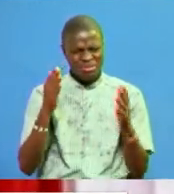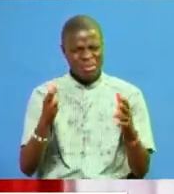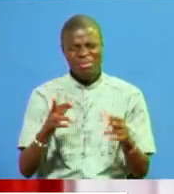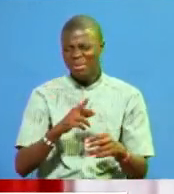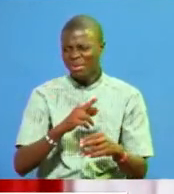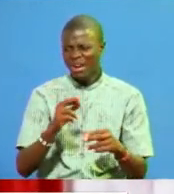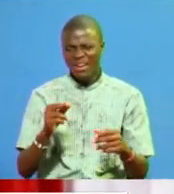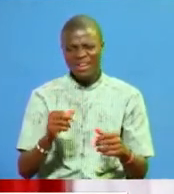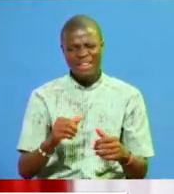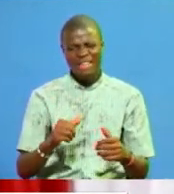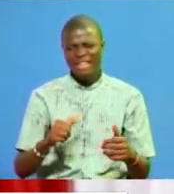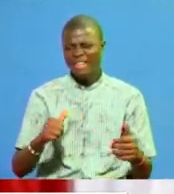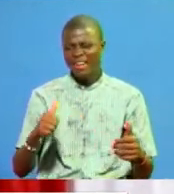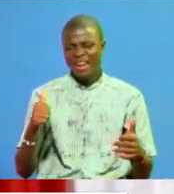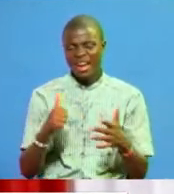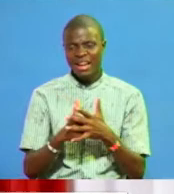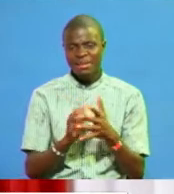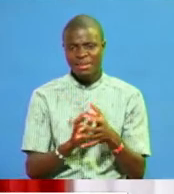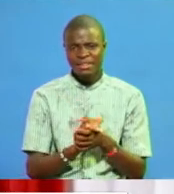wajeuri,